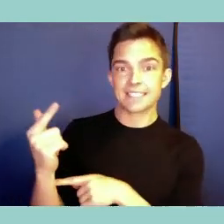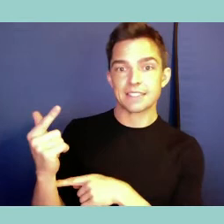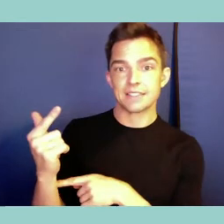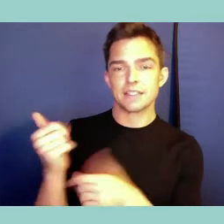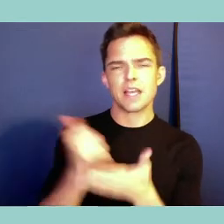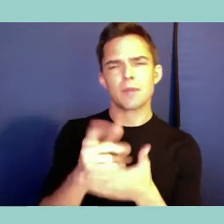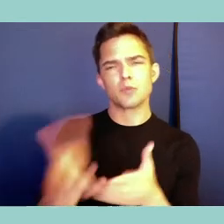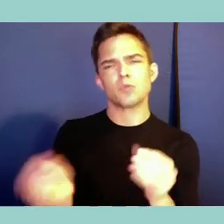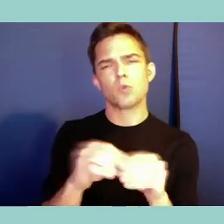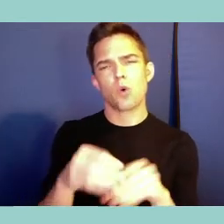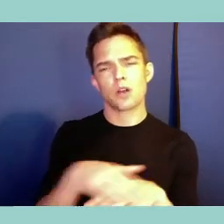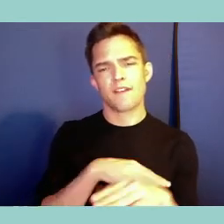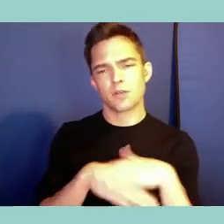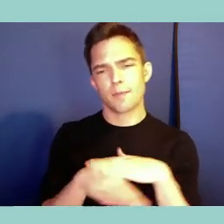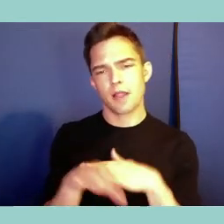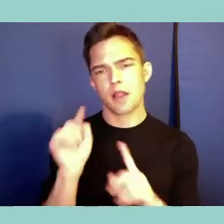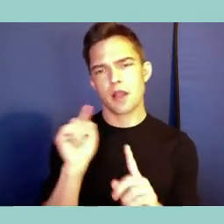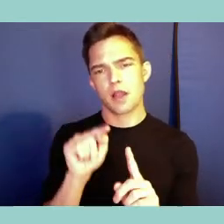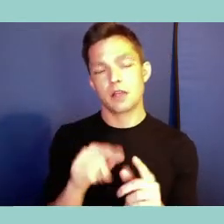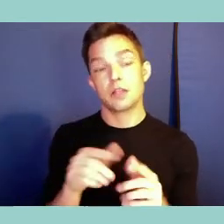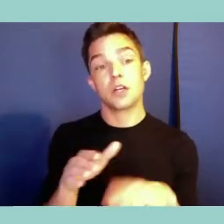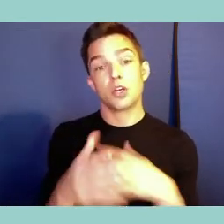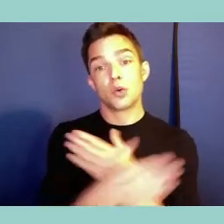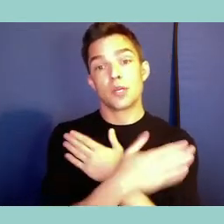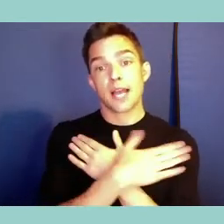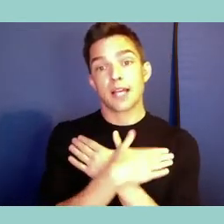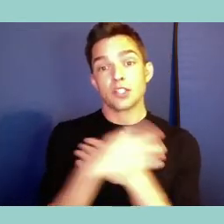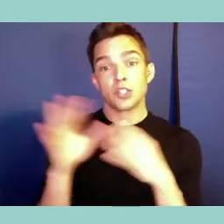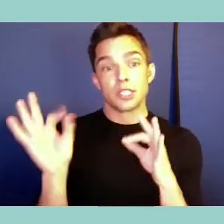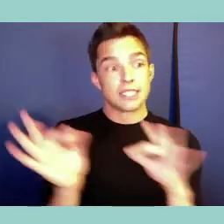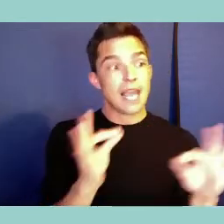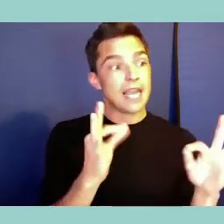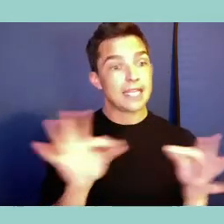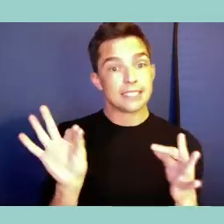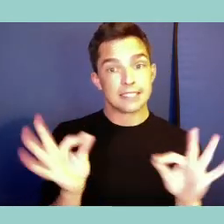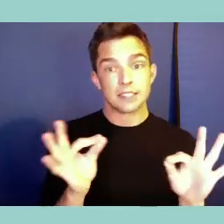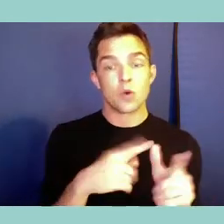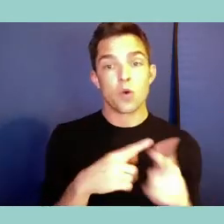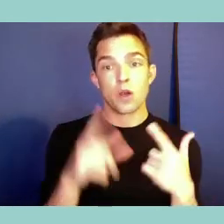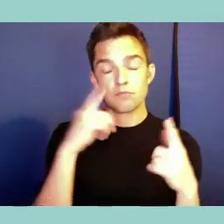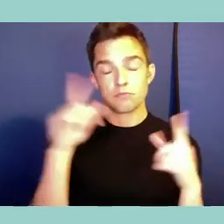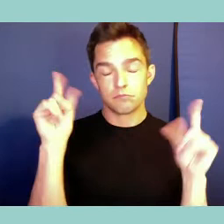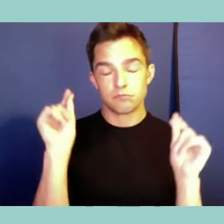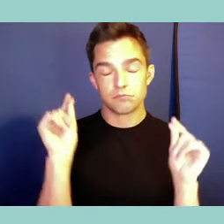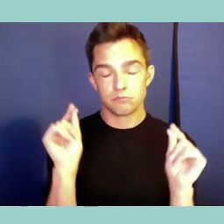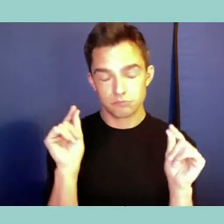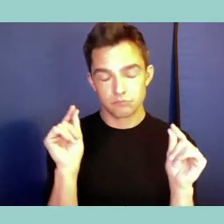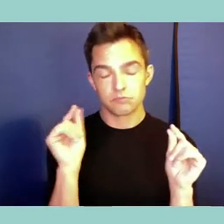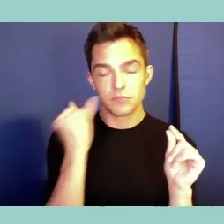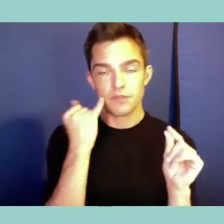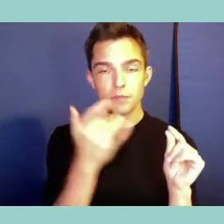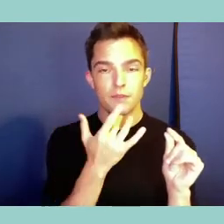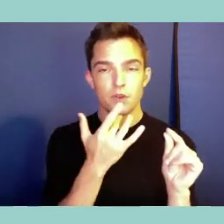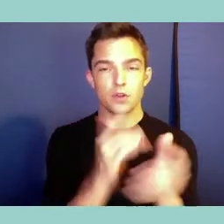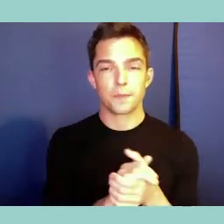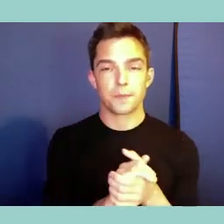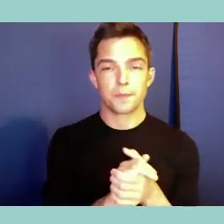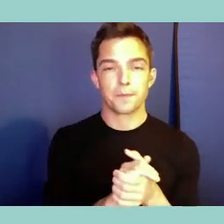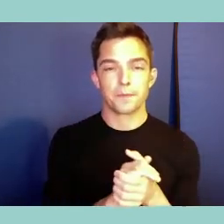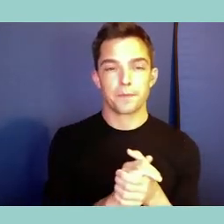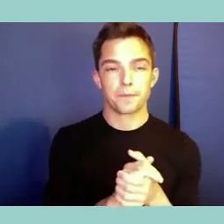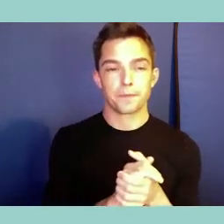being, that helps you be more comfortable. Relax your gaze or close your eyes if you